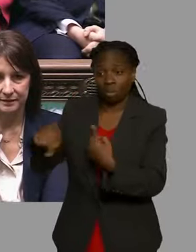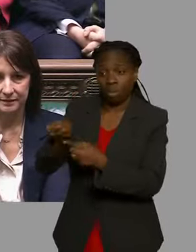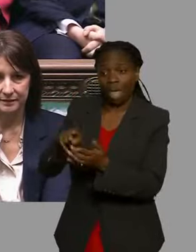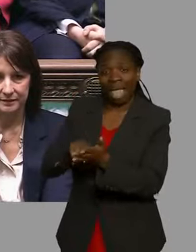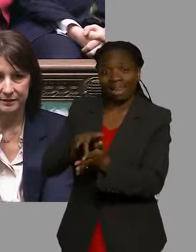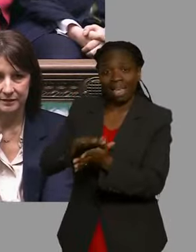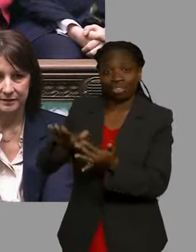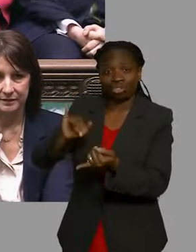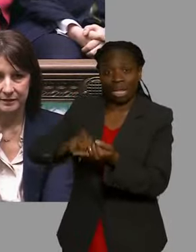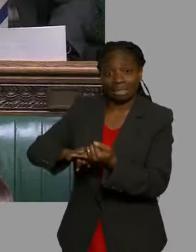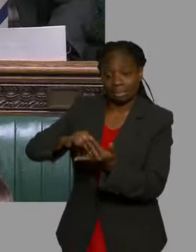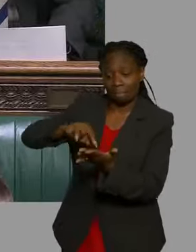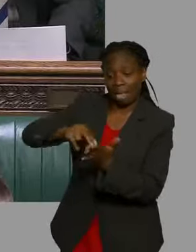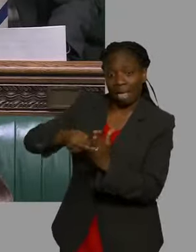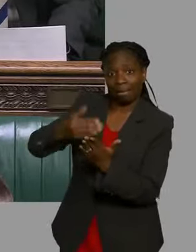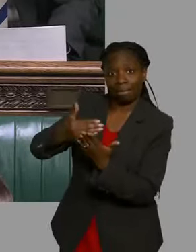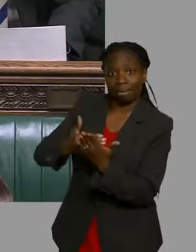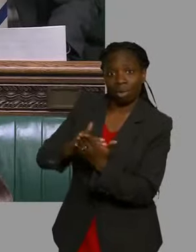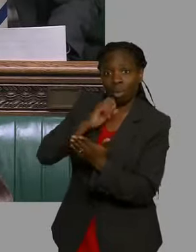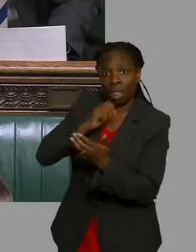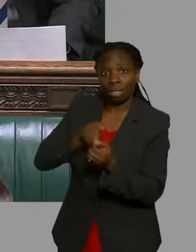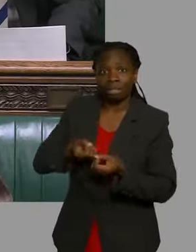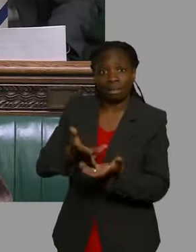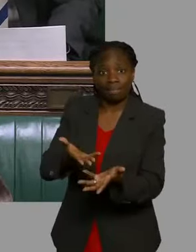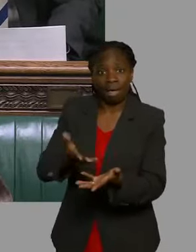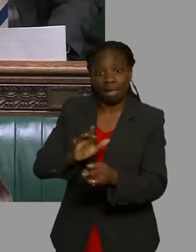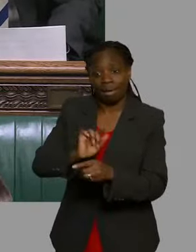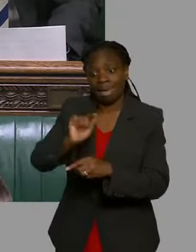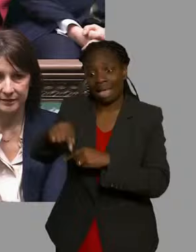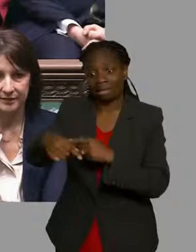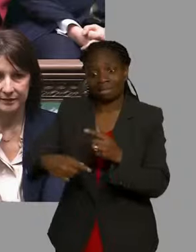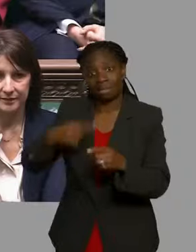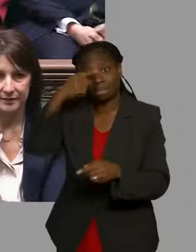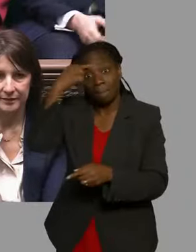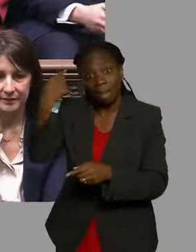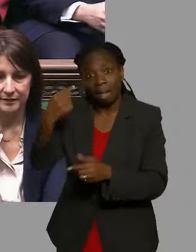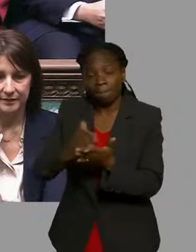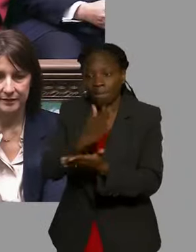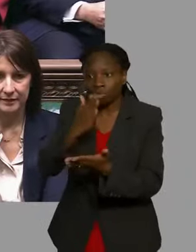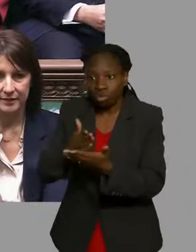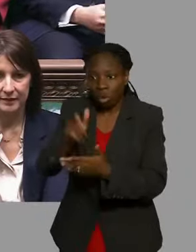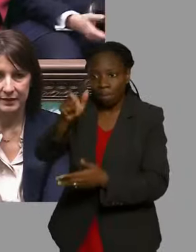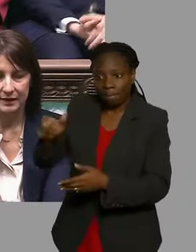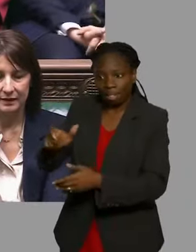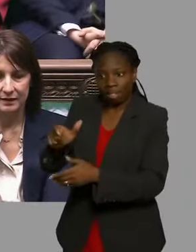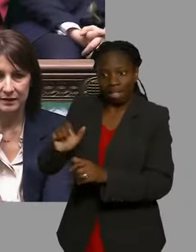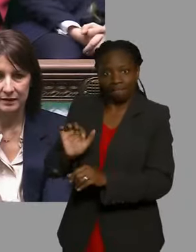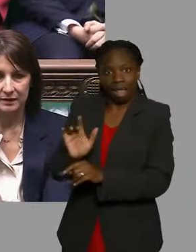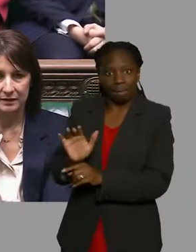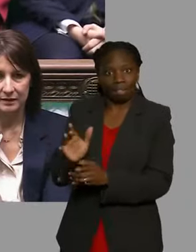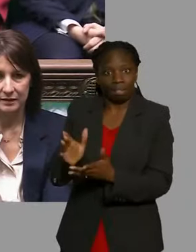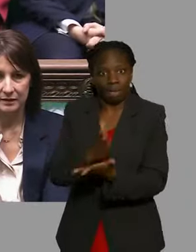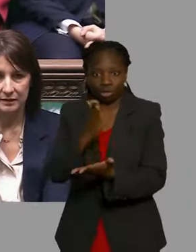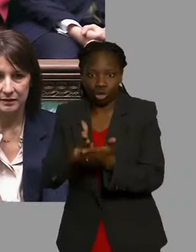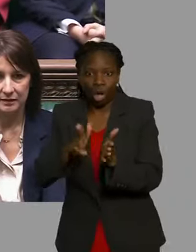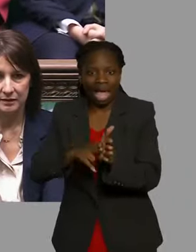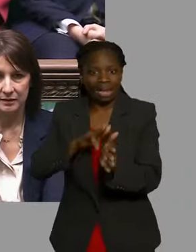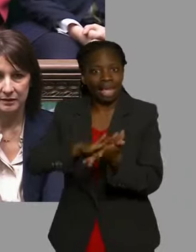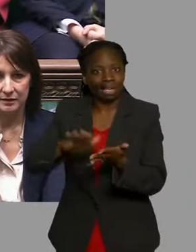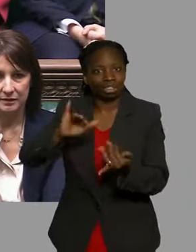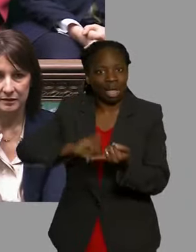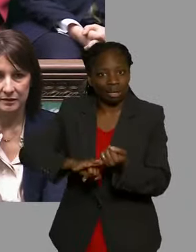the export workforce is in place to get the NHS back on its feet. I am proud that we're investing an additional £22.6